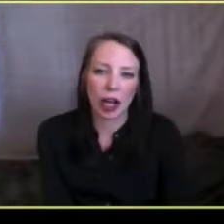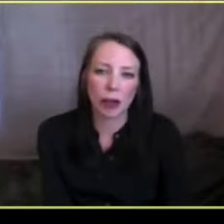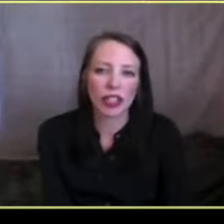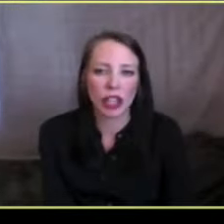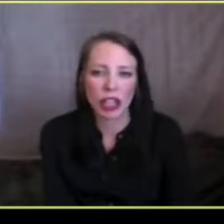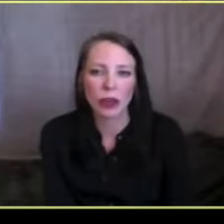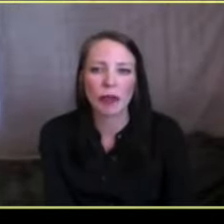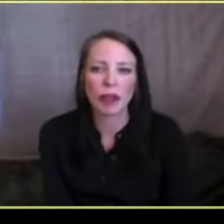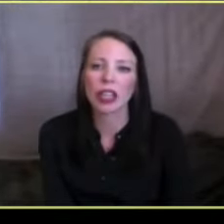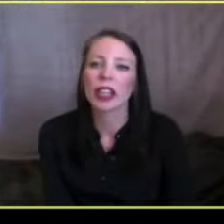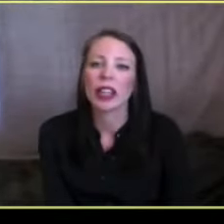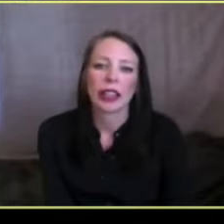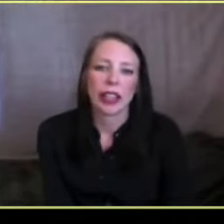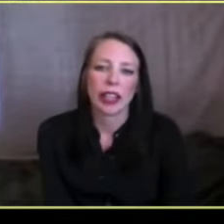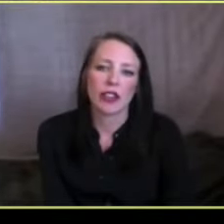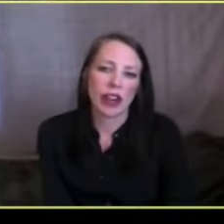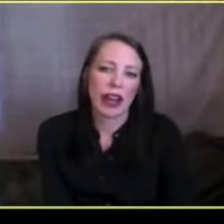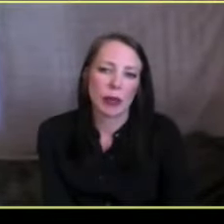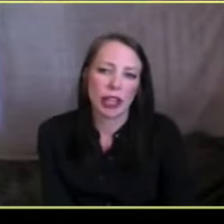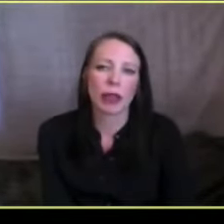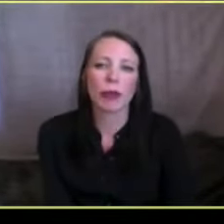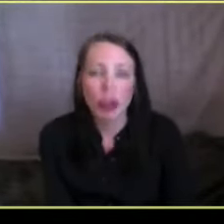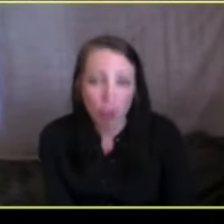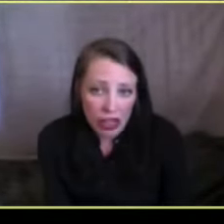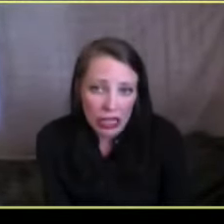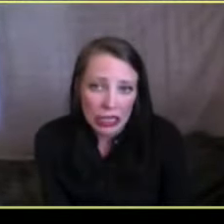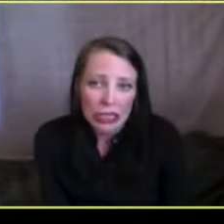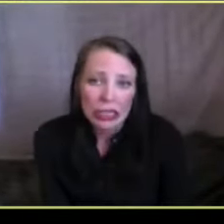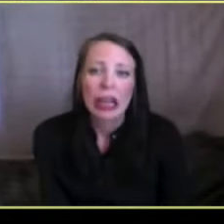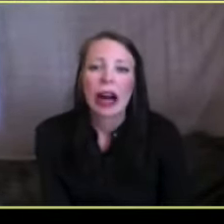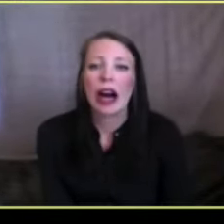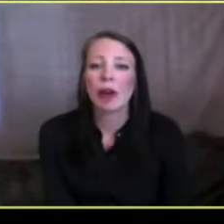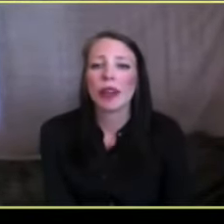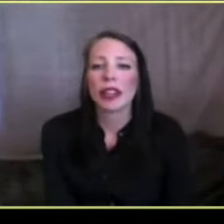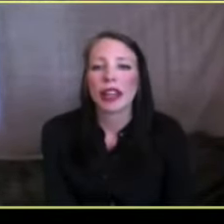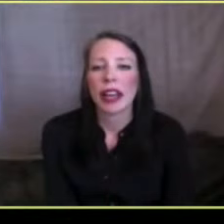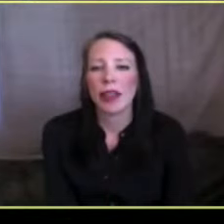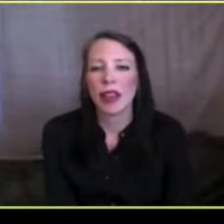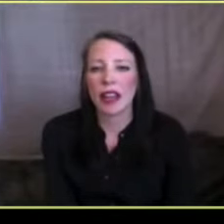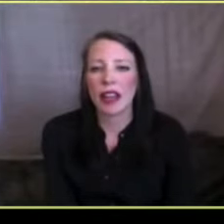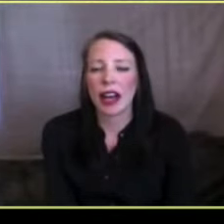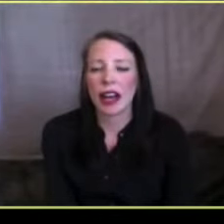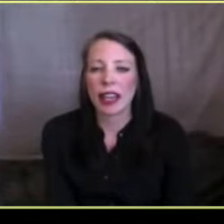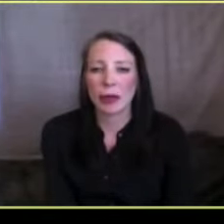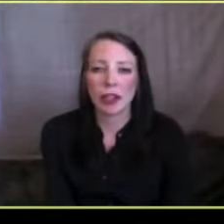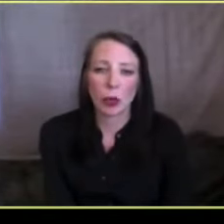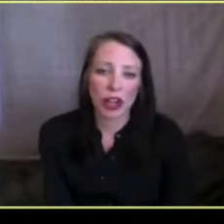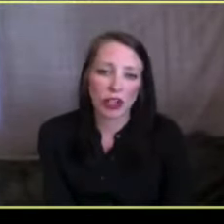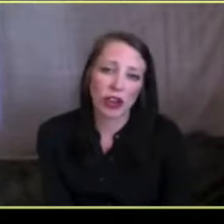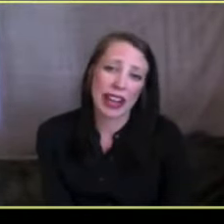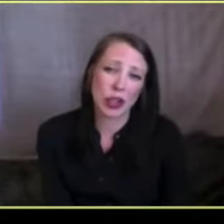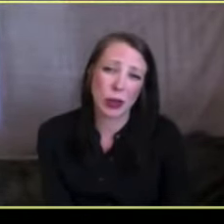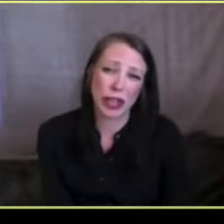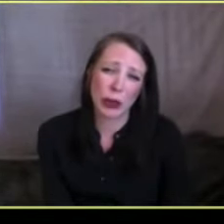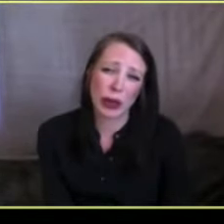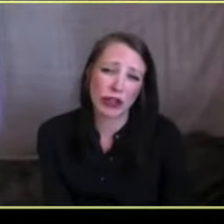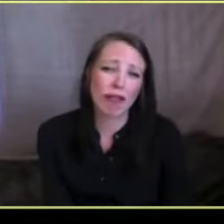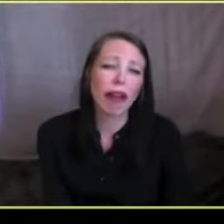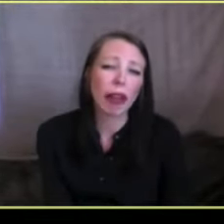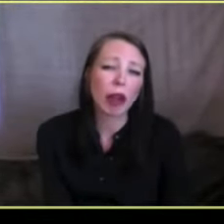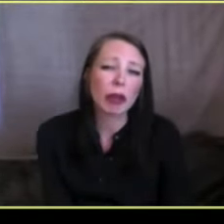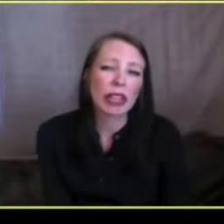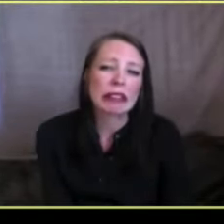kind of helped and talked with me and try to help get through everything. And then I came into a restaurant. I actually worked at a